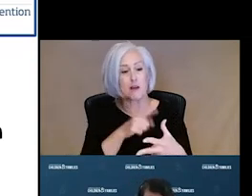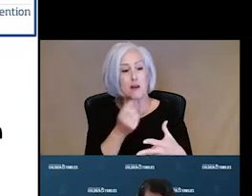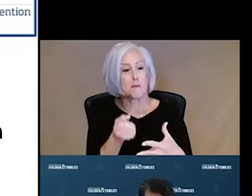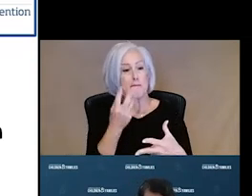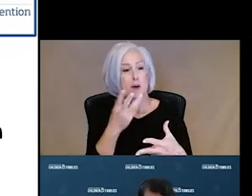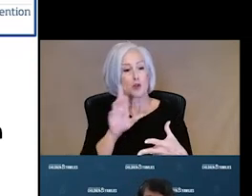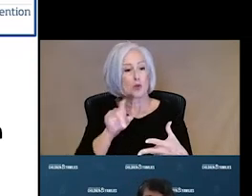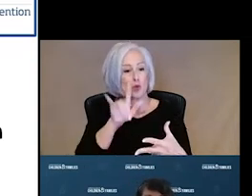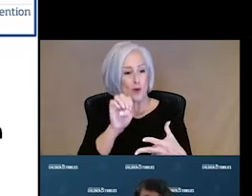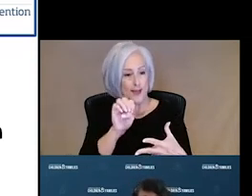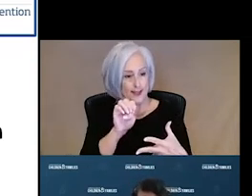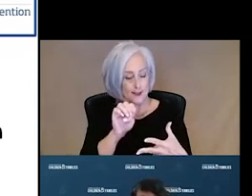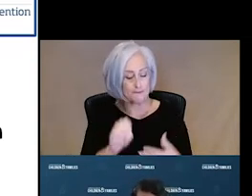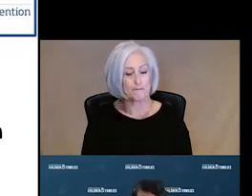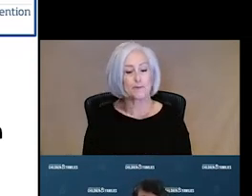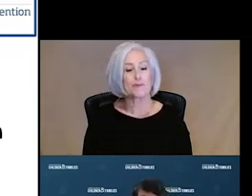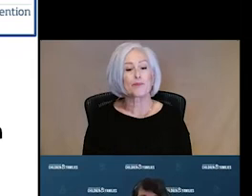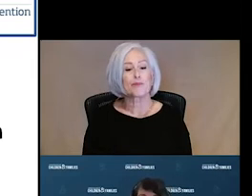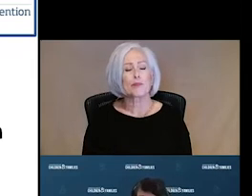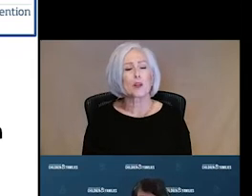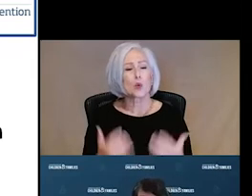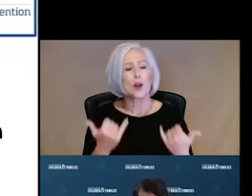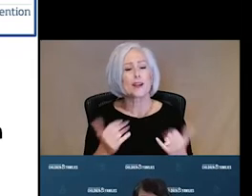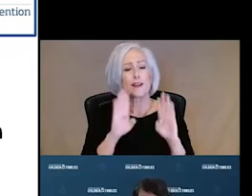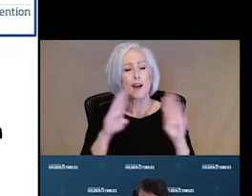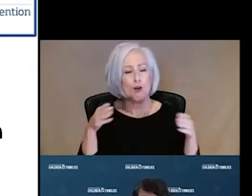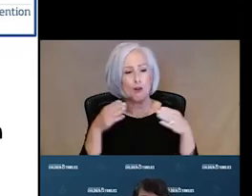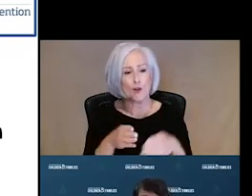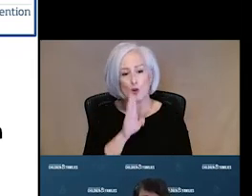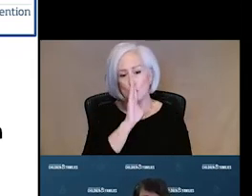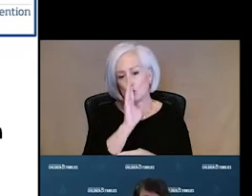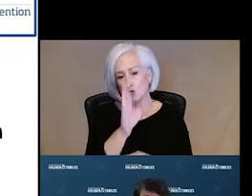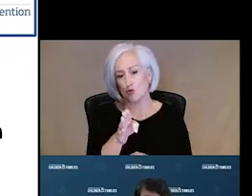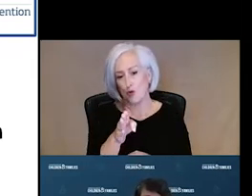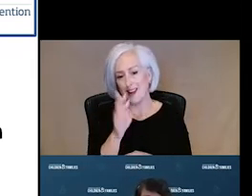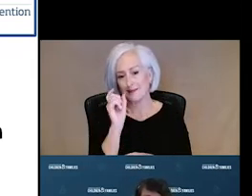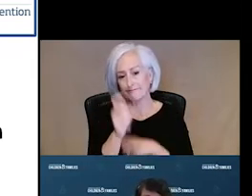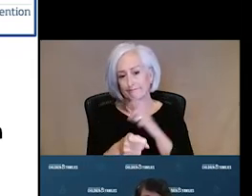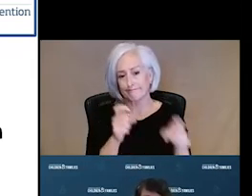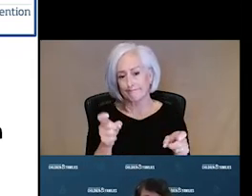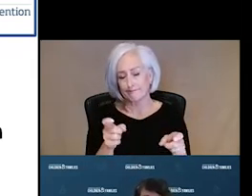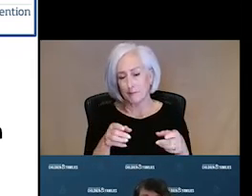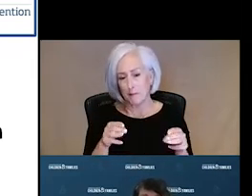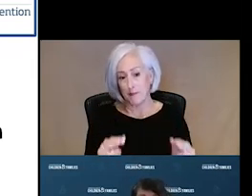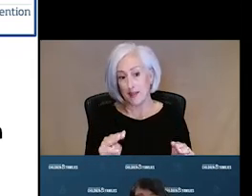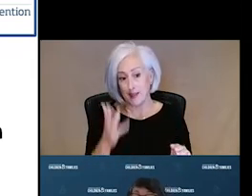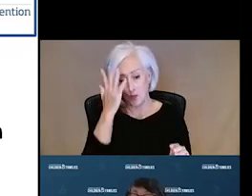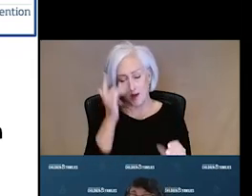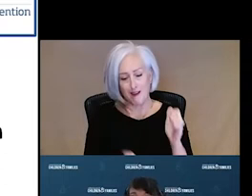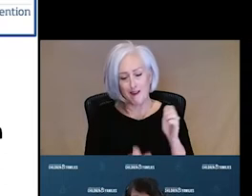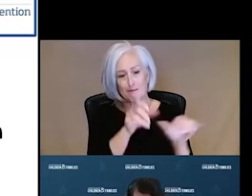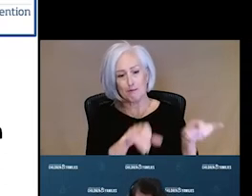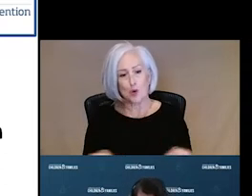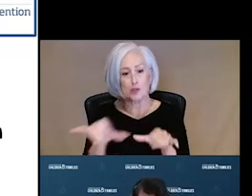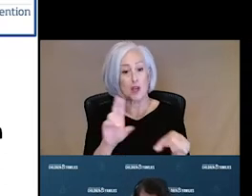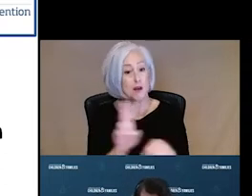allocation method. We're focusing on the direct allocation method because it's the most commonly used method and the simplest of all